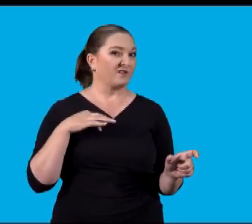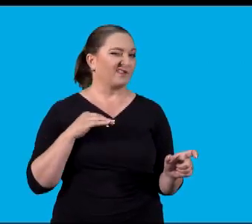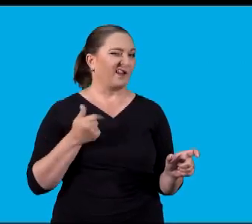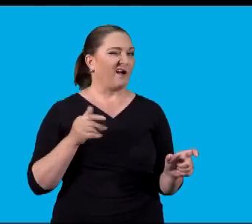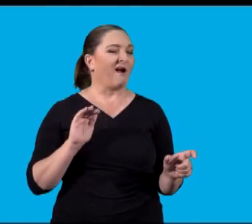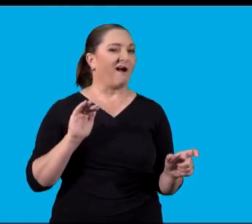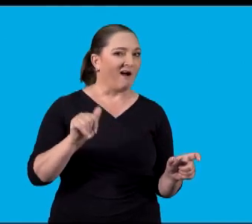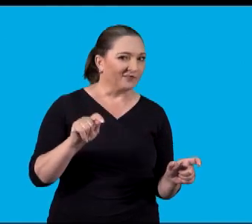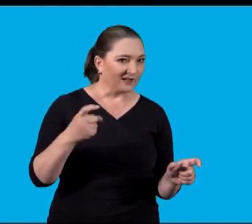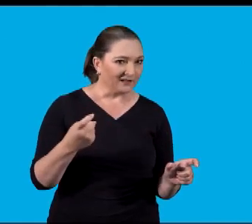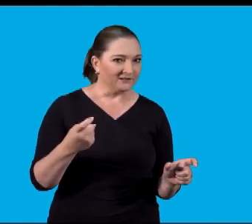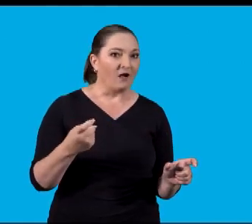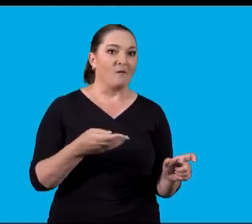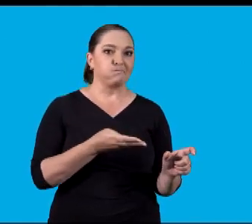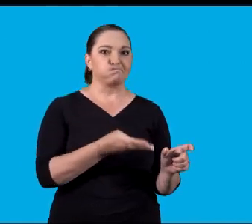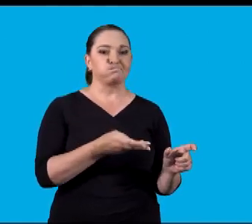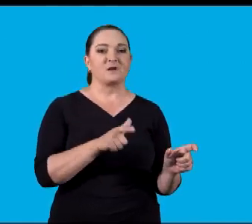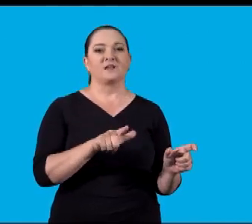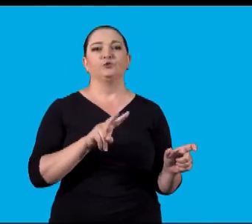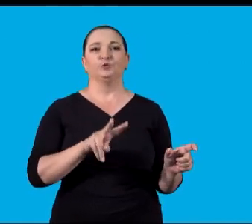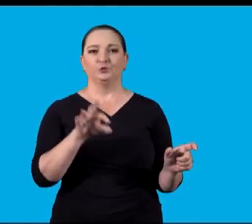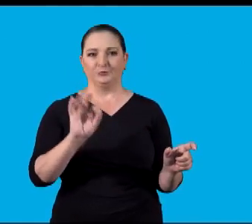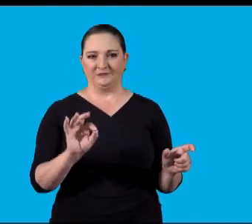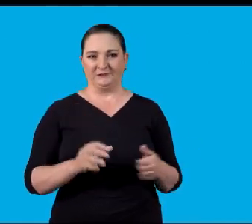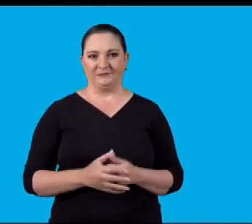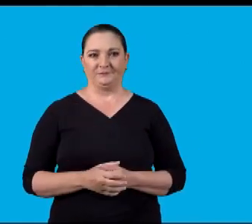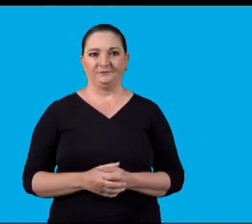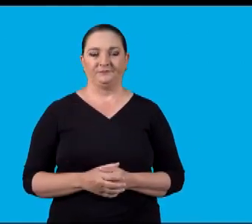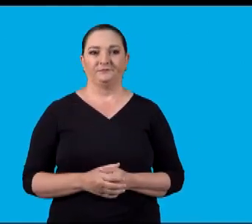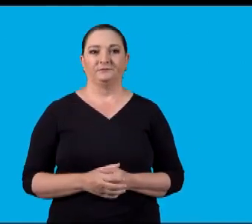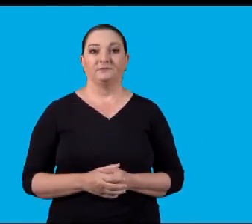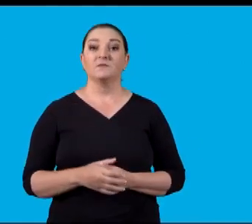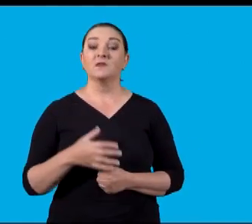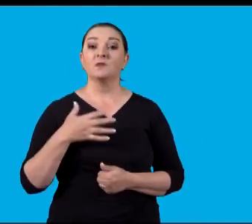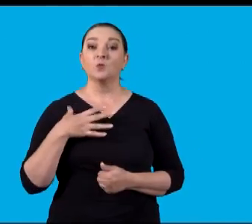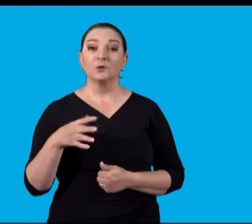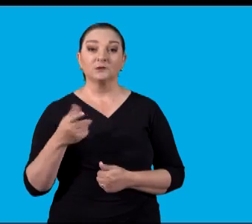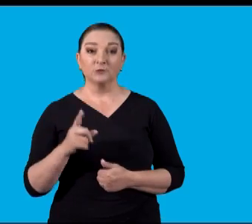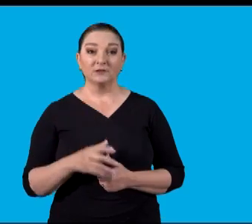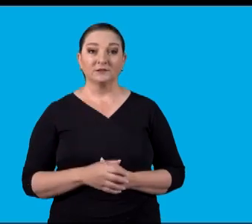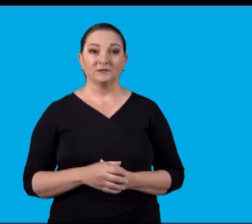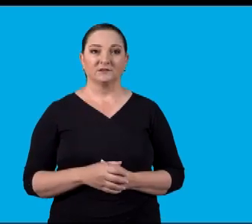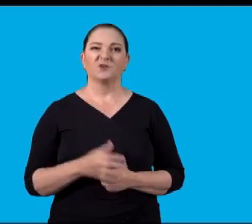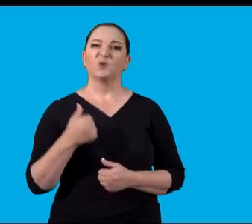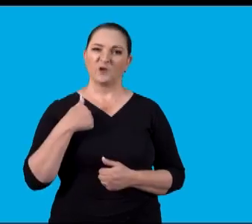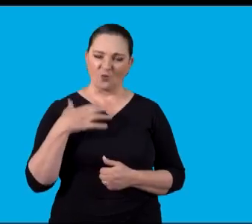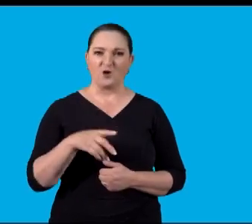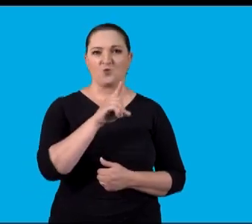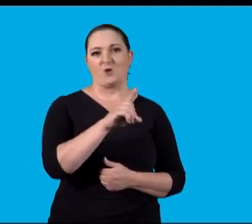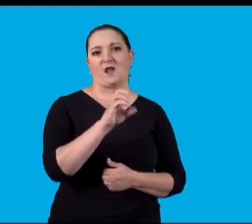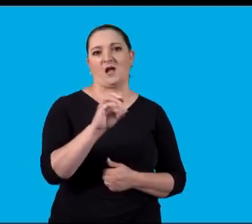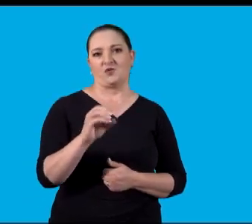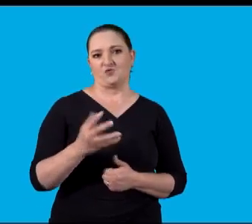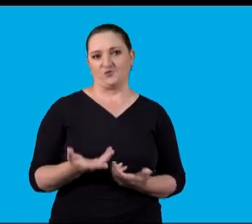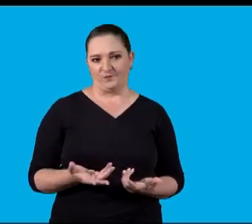would therefore be 72%. So what we want is the